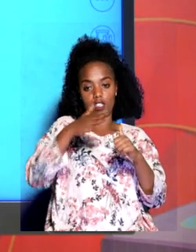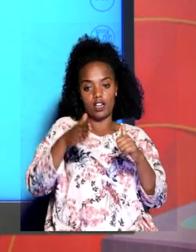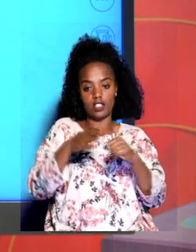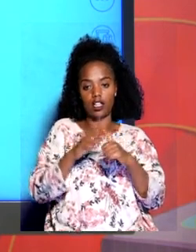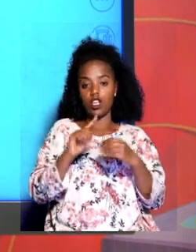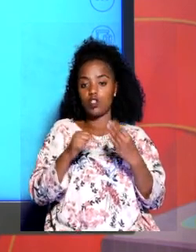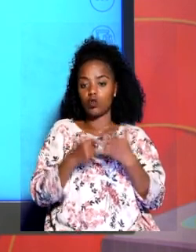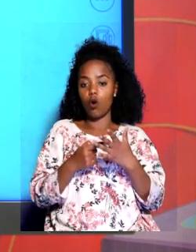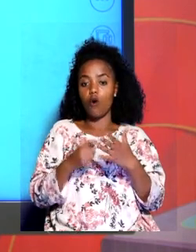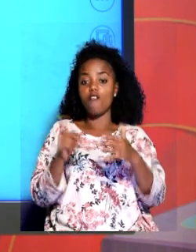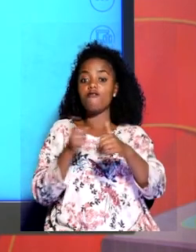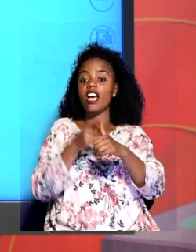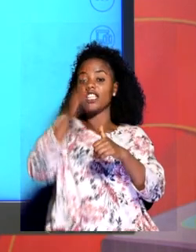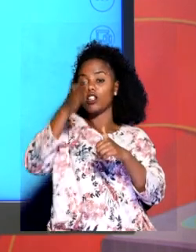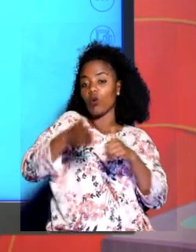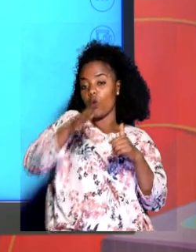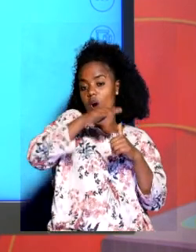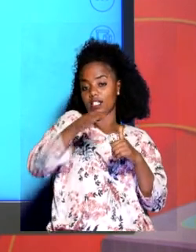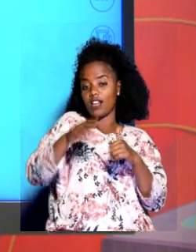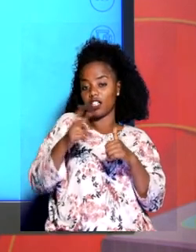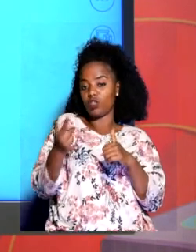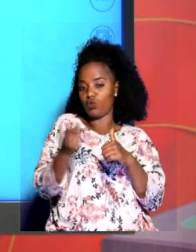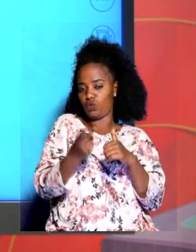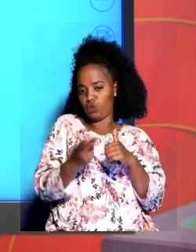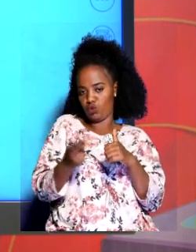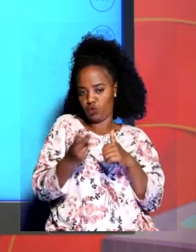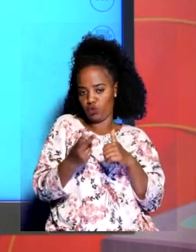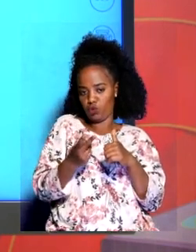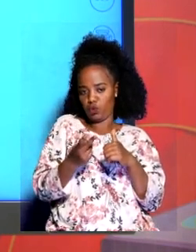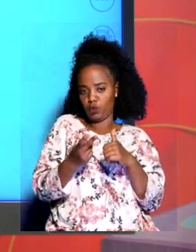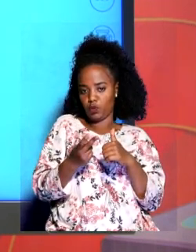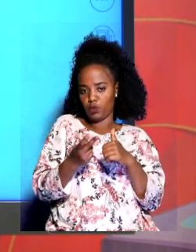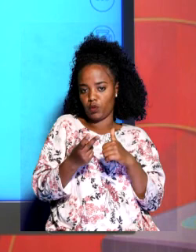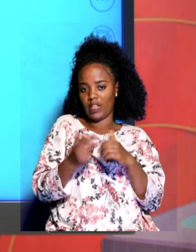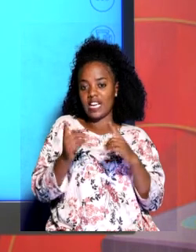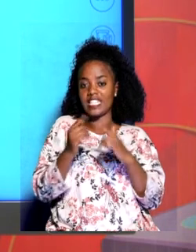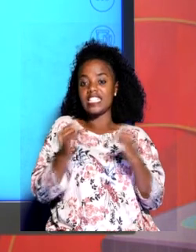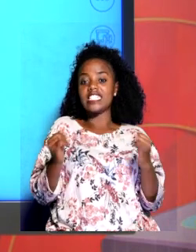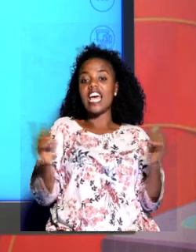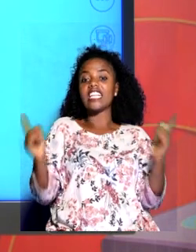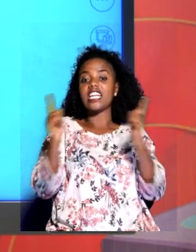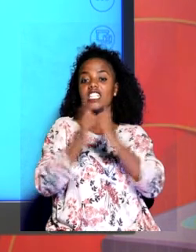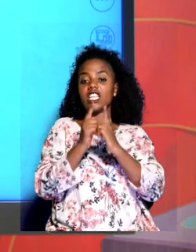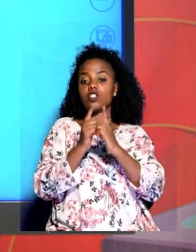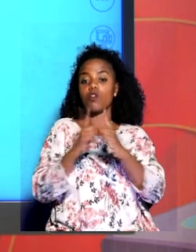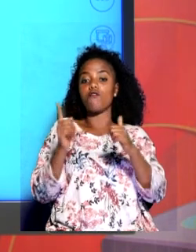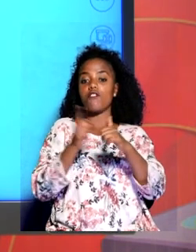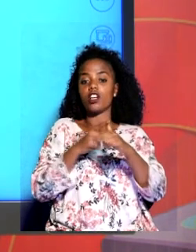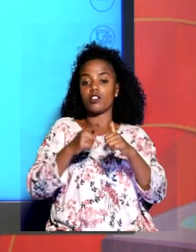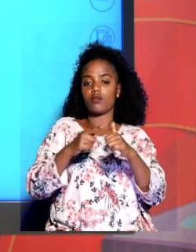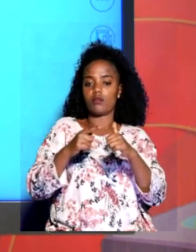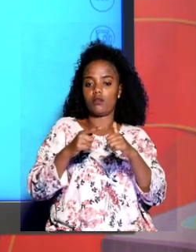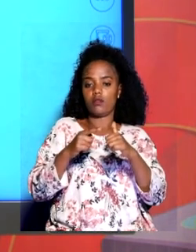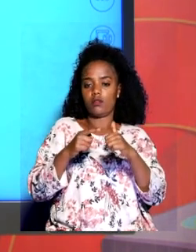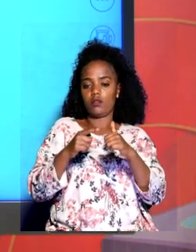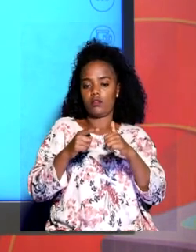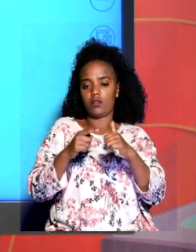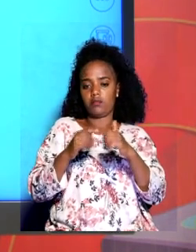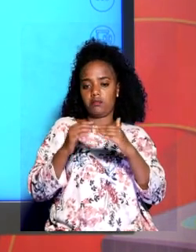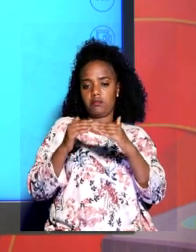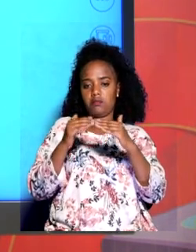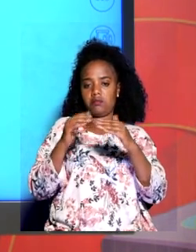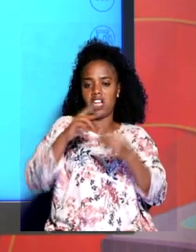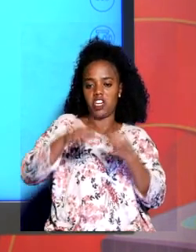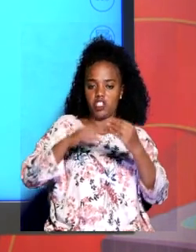first quadrant for these two. The intersection of this first quadrant with this region, the region below